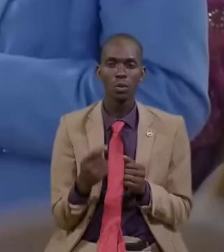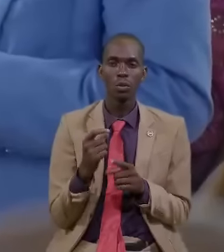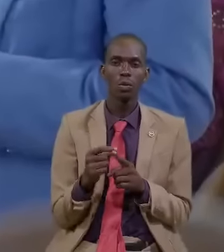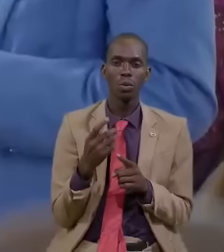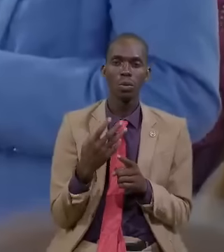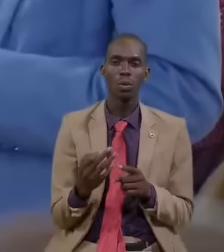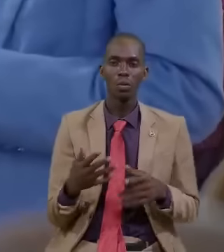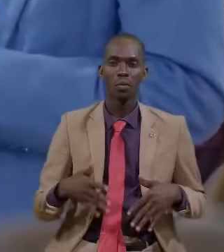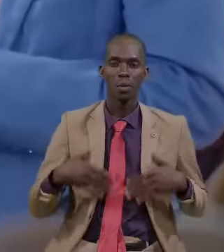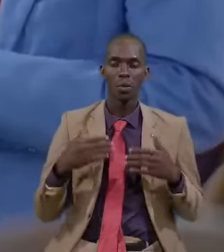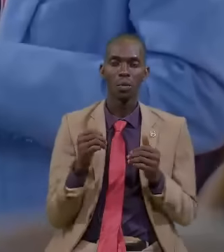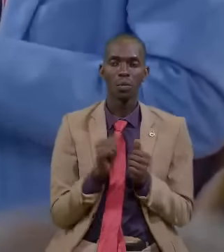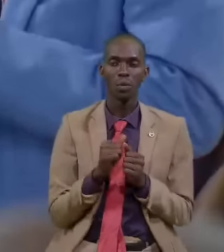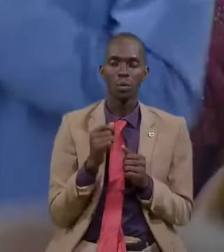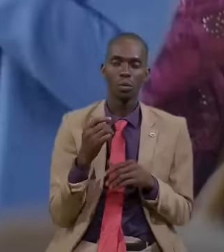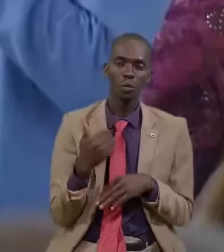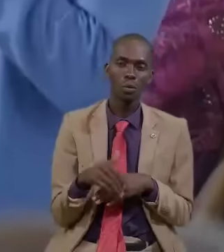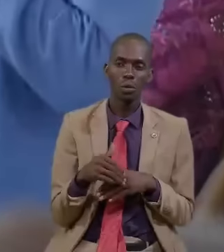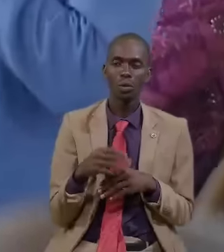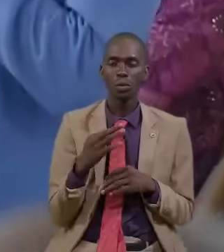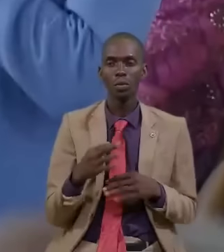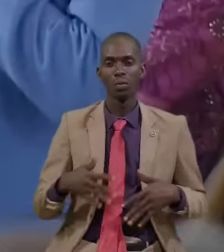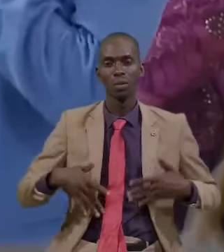of life.